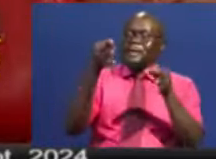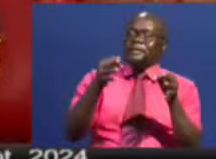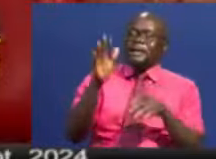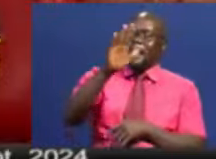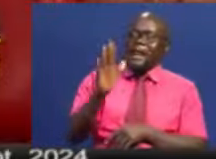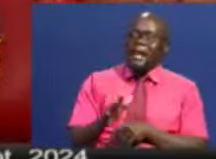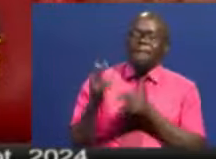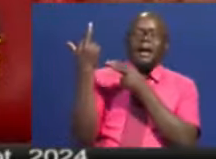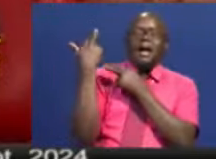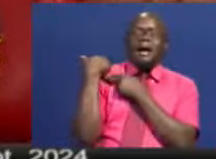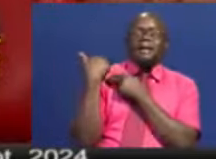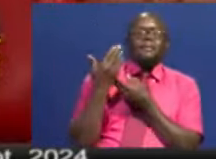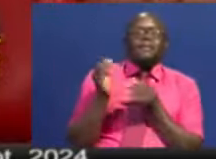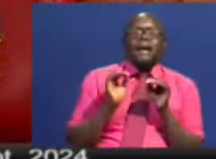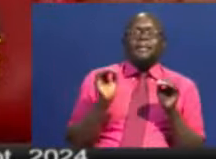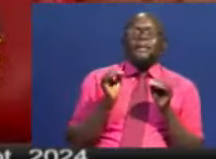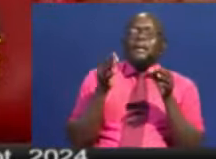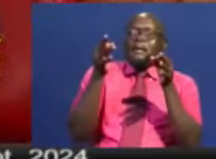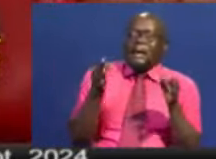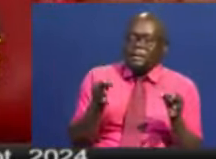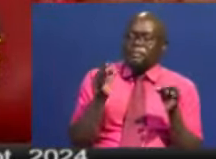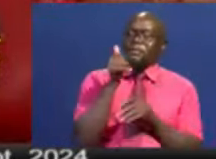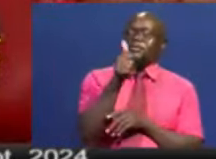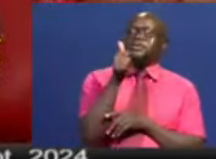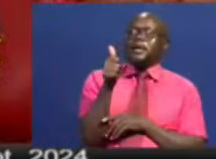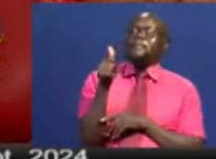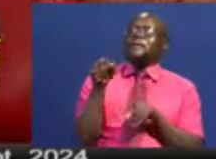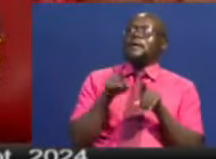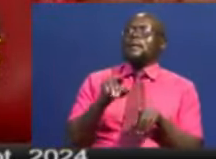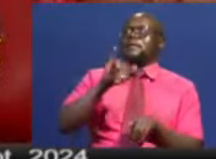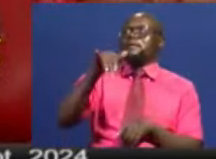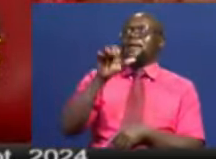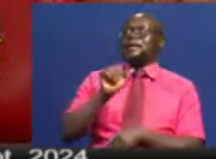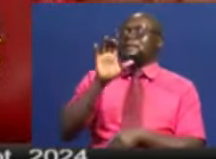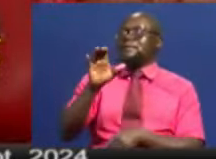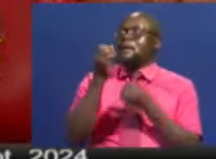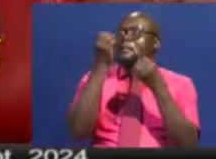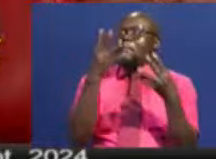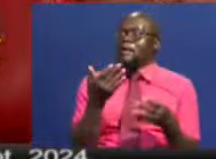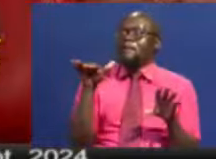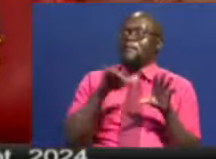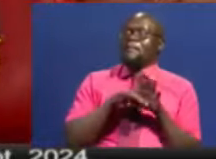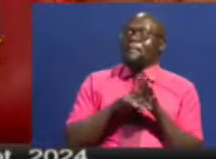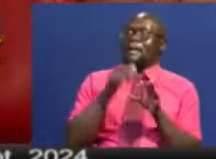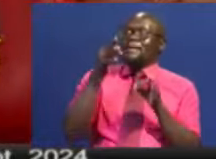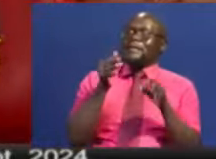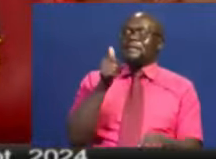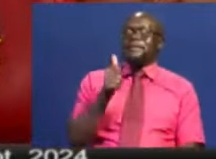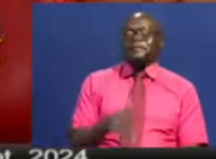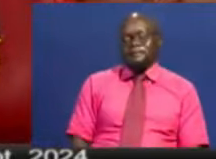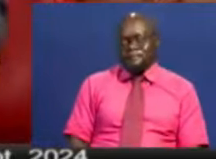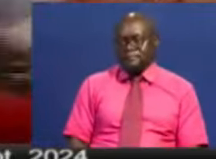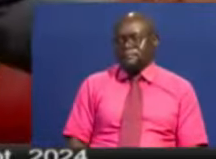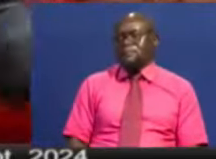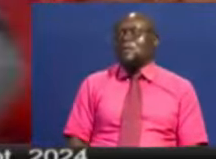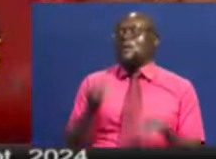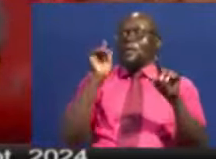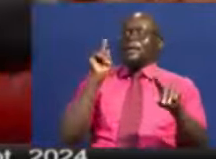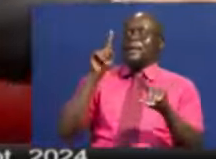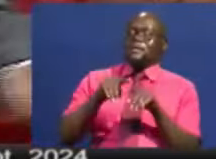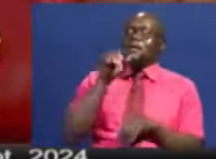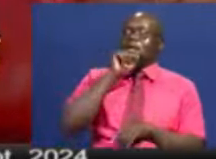never accountable to anyone. They are accountable to themselves and to JSC, where majority of the members are judges, Mr. Speaker. And you just wait until